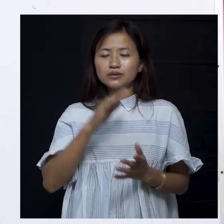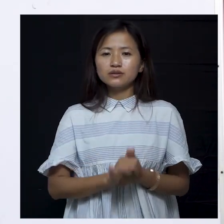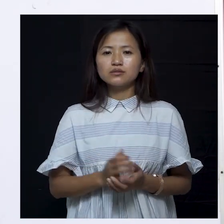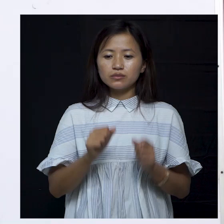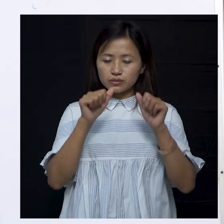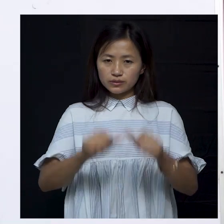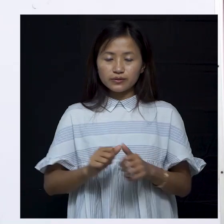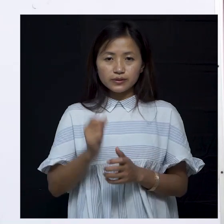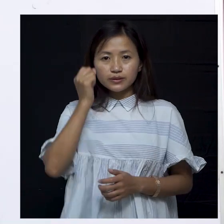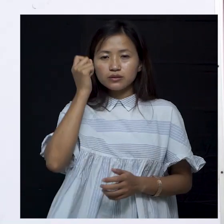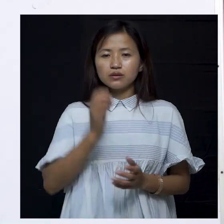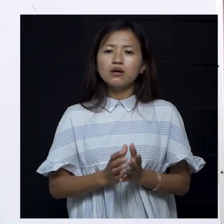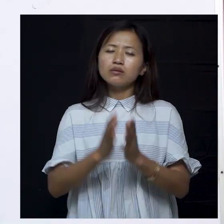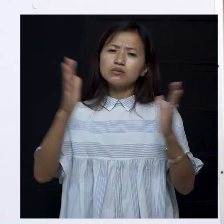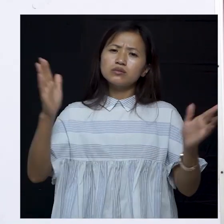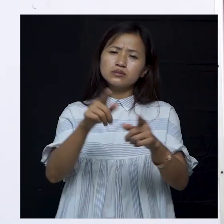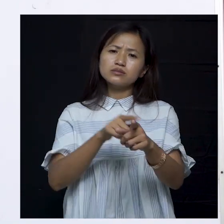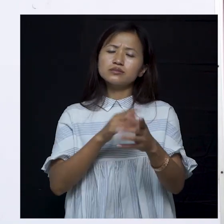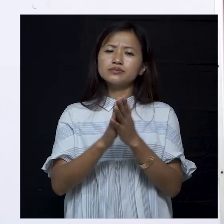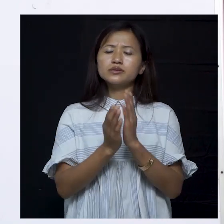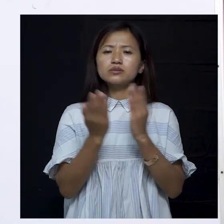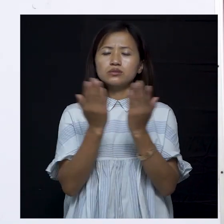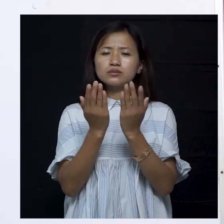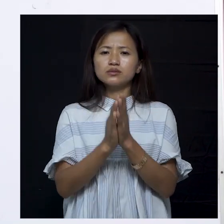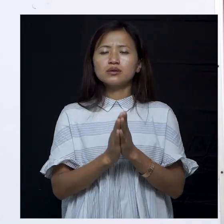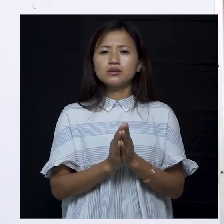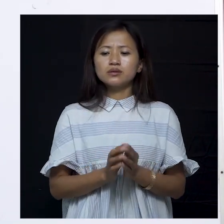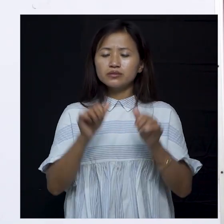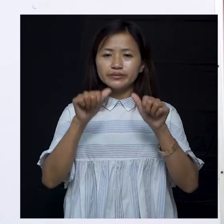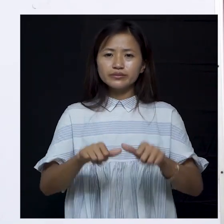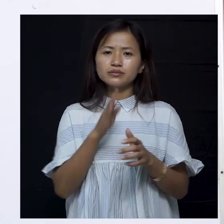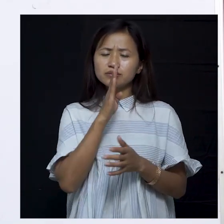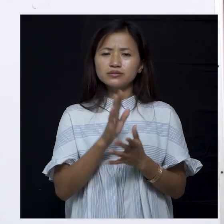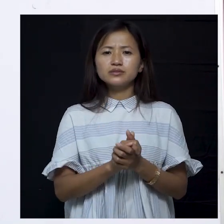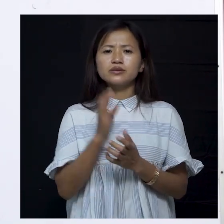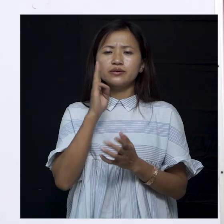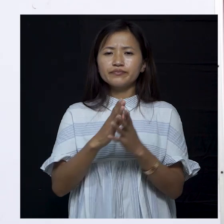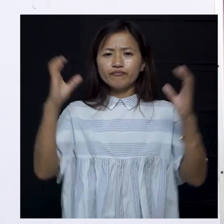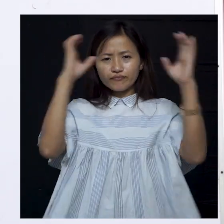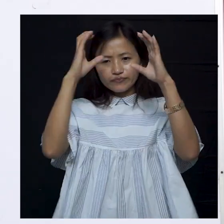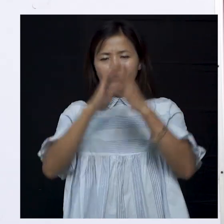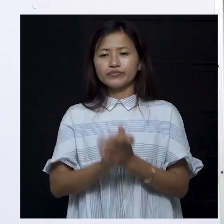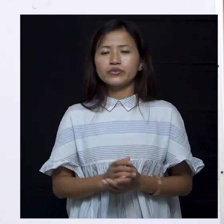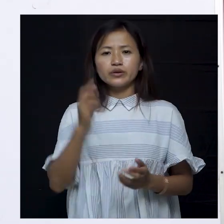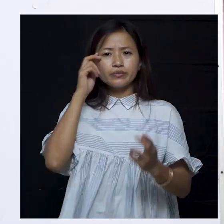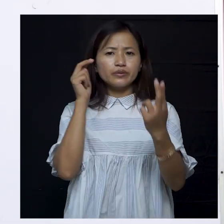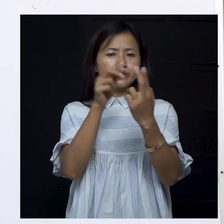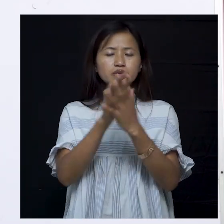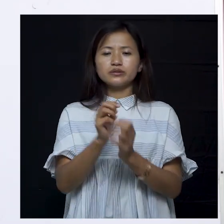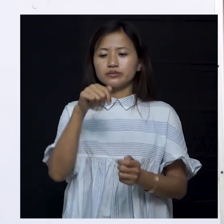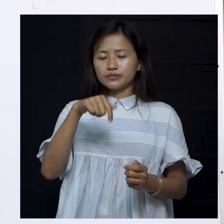to understand. Though there is a long explanation given in the book, that will be sometimes a little confusing, so I want you to pay your attention